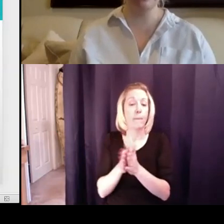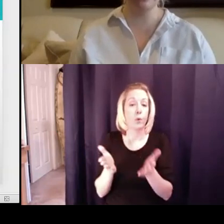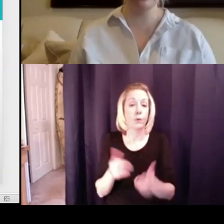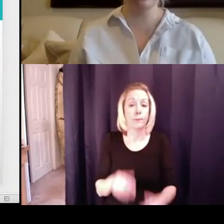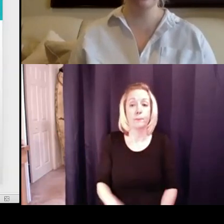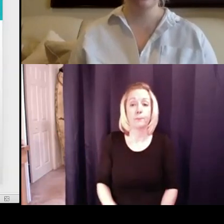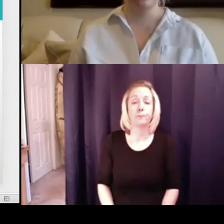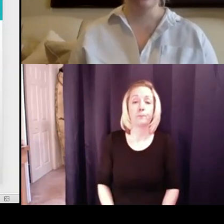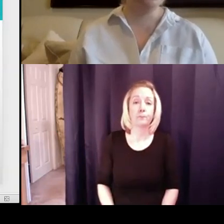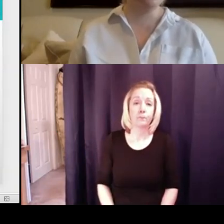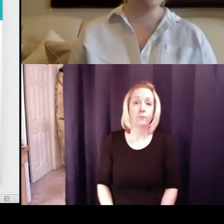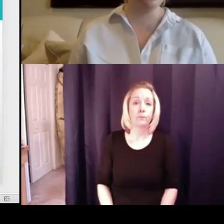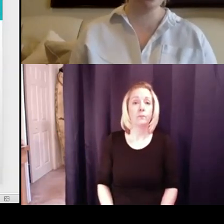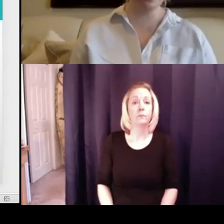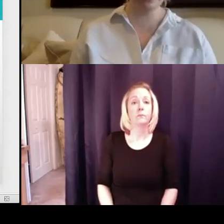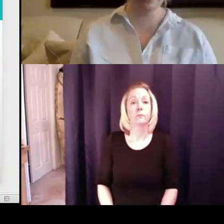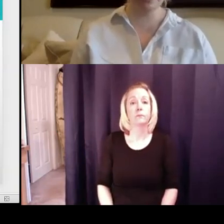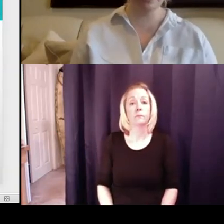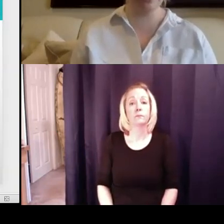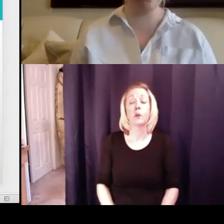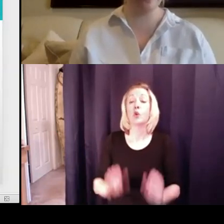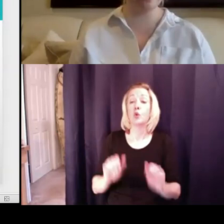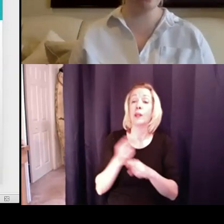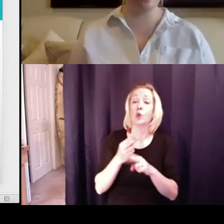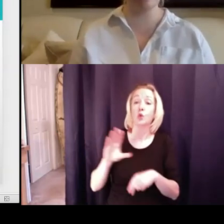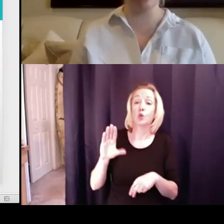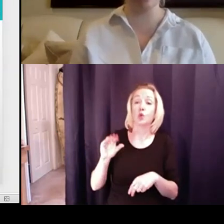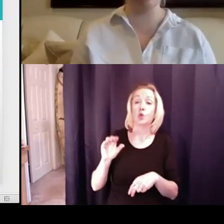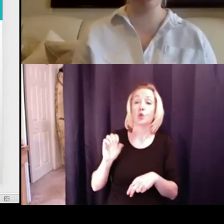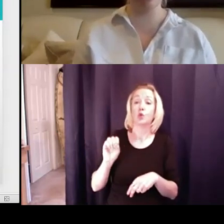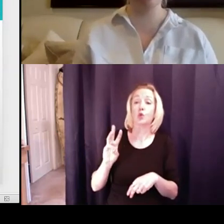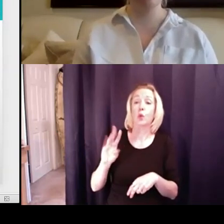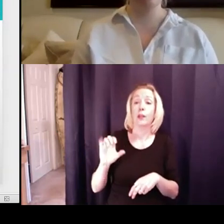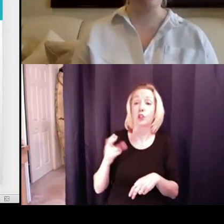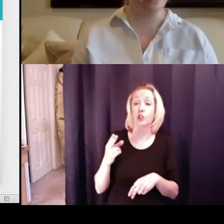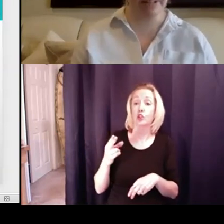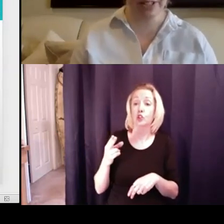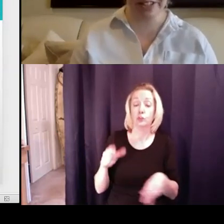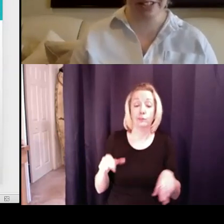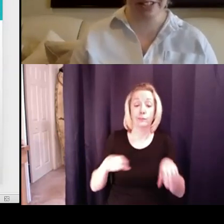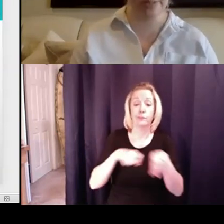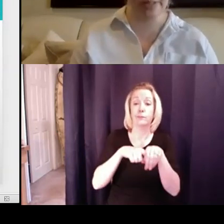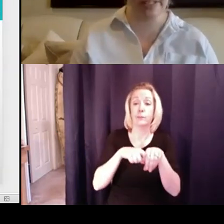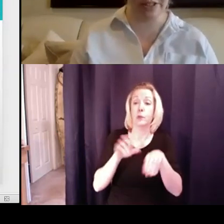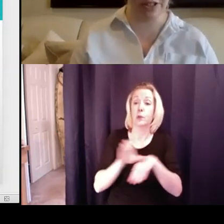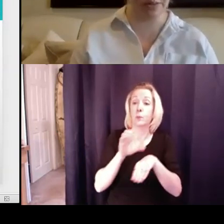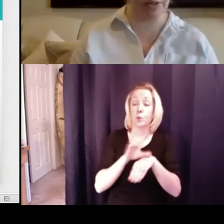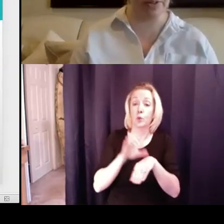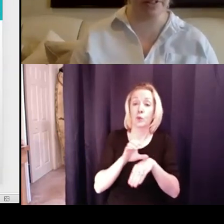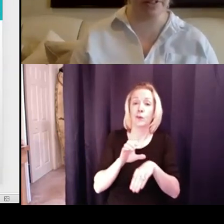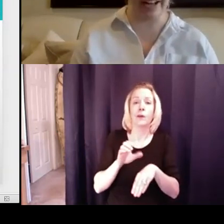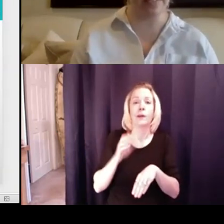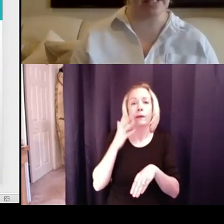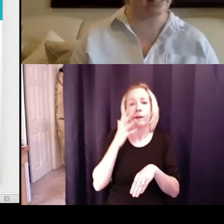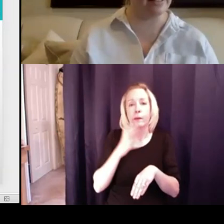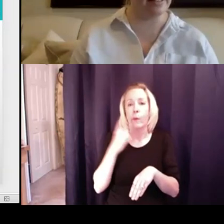And then included, you could use a switch and a switch interface to hook up to your computer. The only picture I could find was this ancient computer that